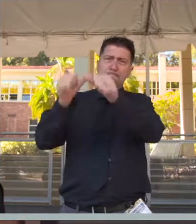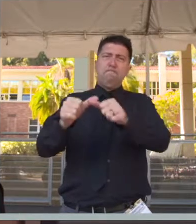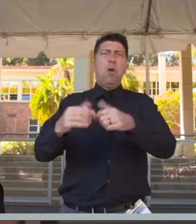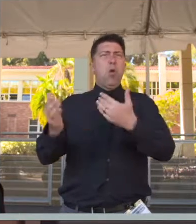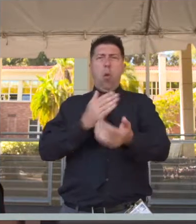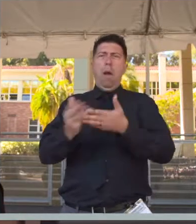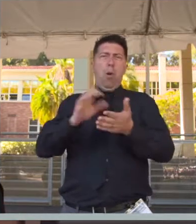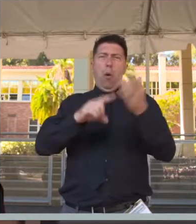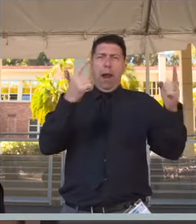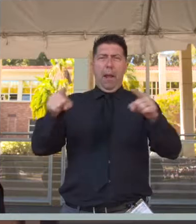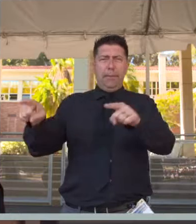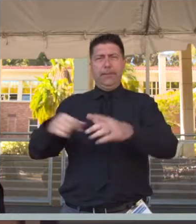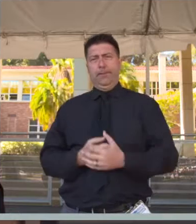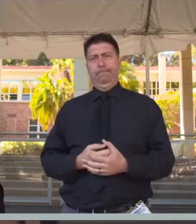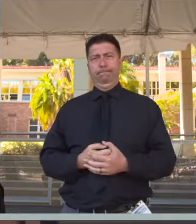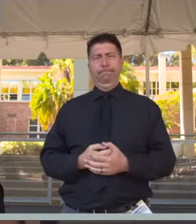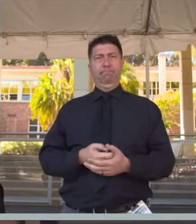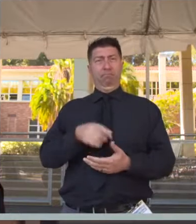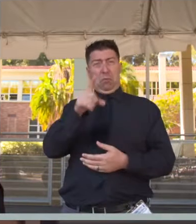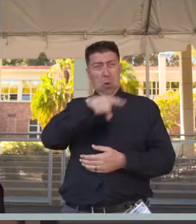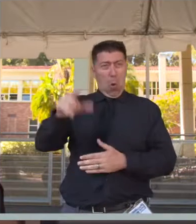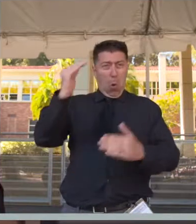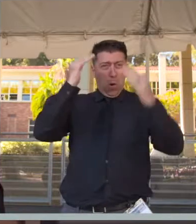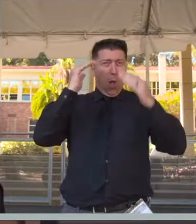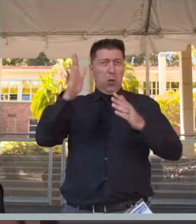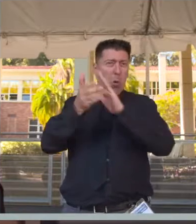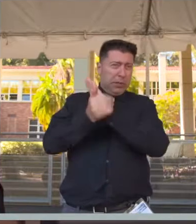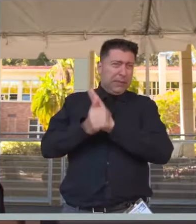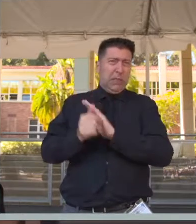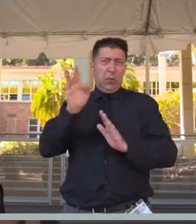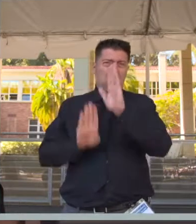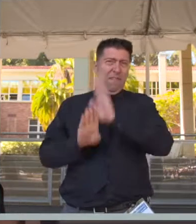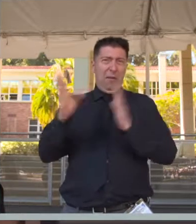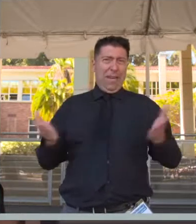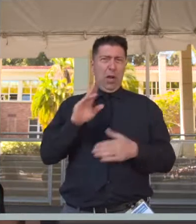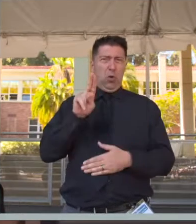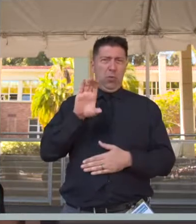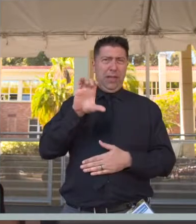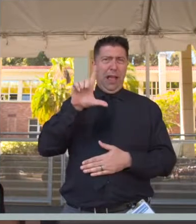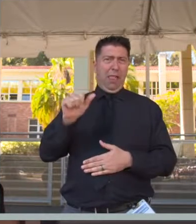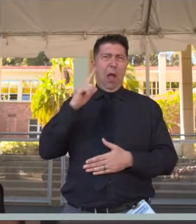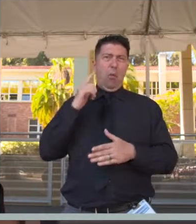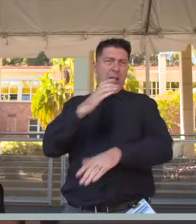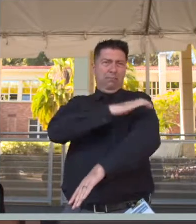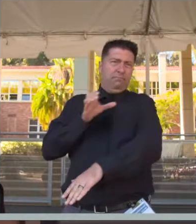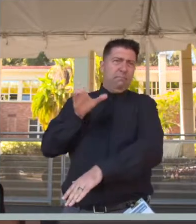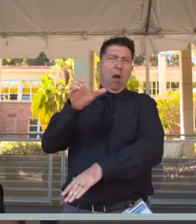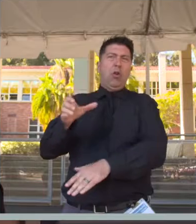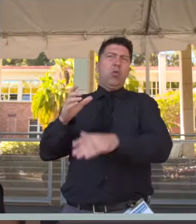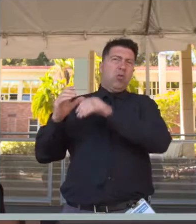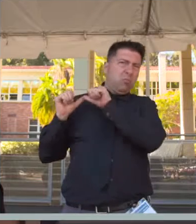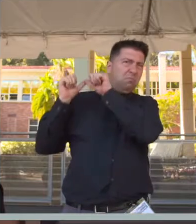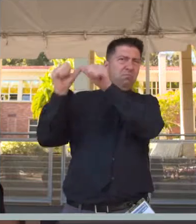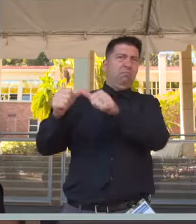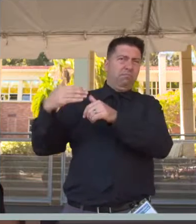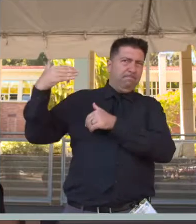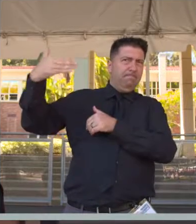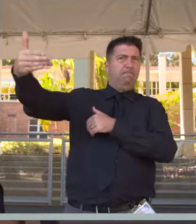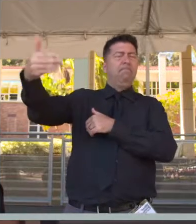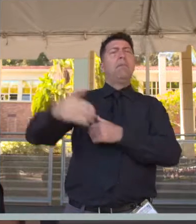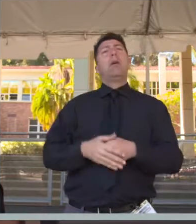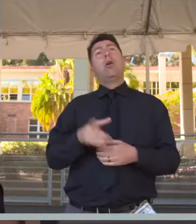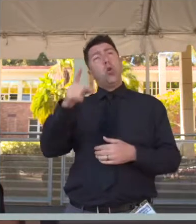no matter what happens. Your knowledge and skills, which you developed at UCLA, will empower you to soar in the months and years ahead.